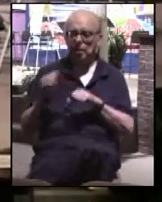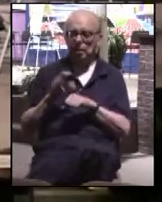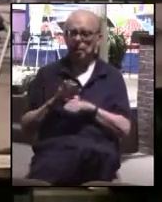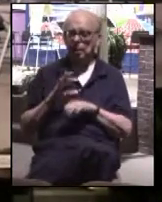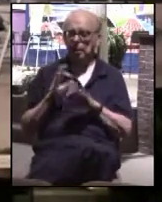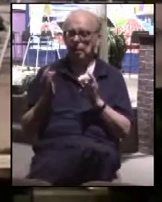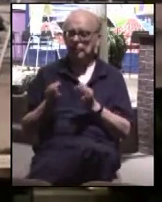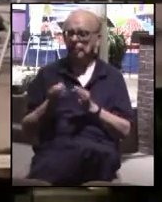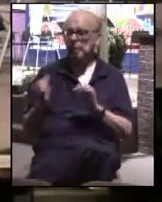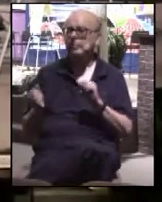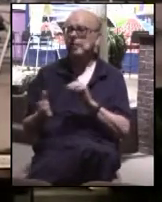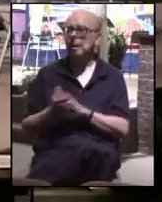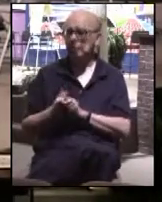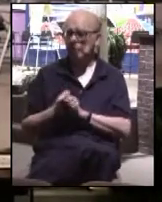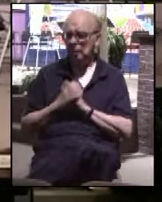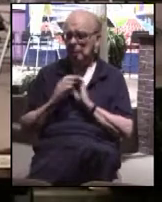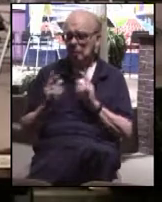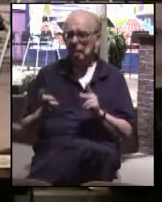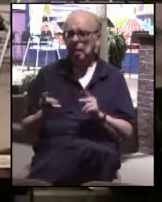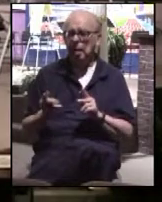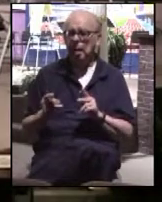family and marriage okay